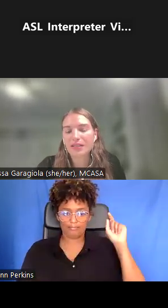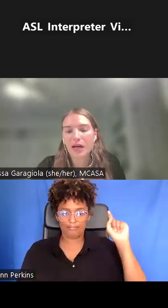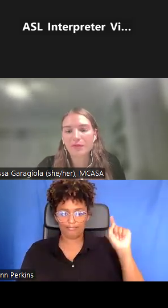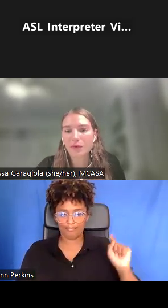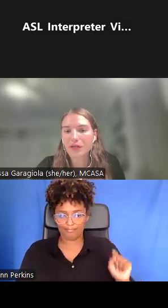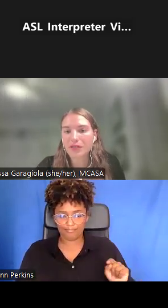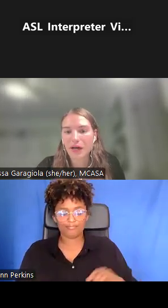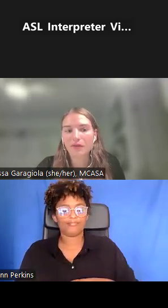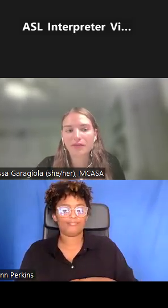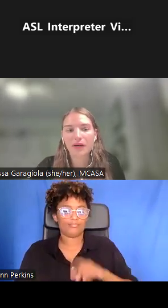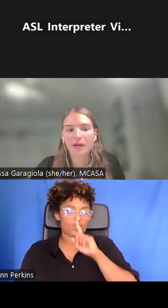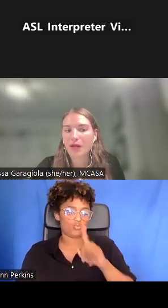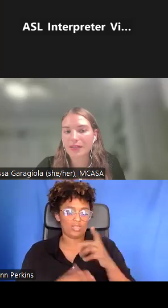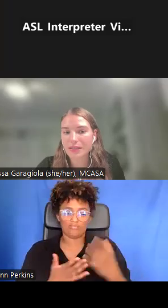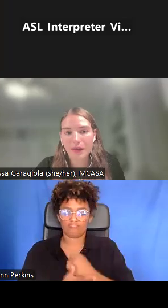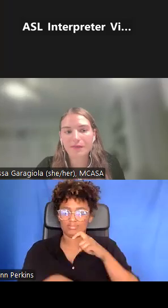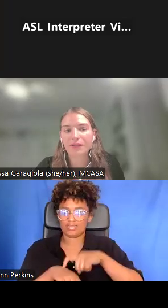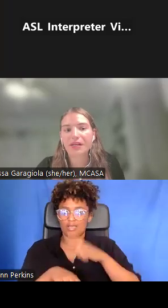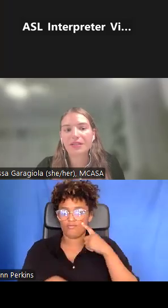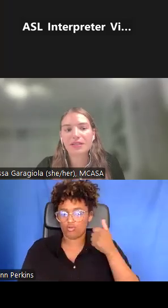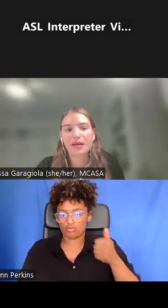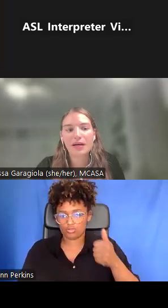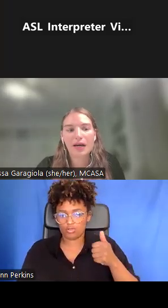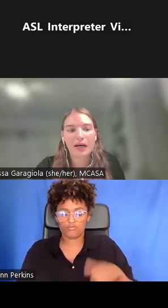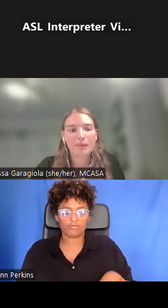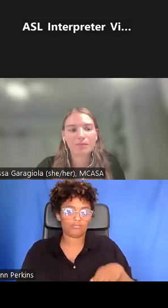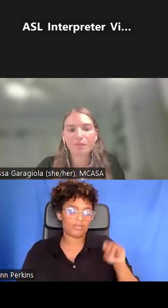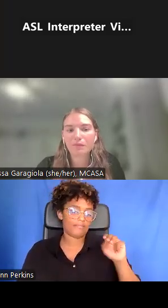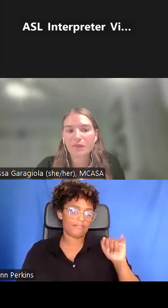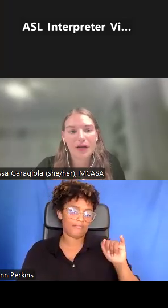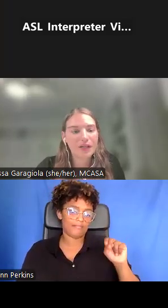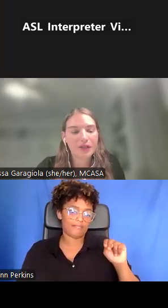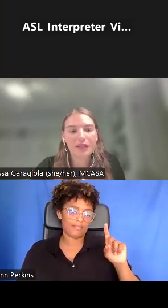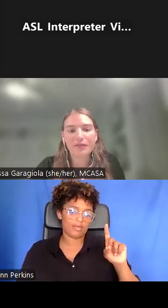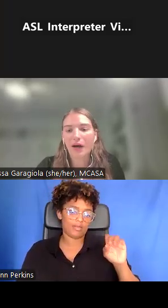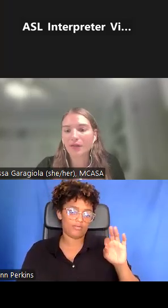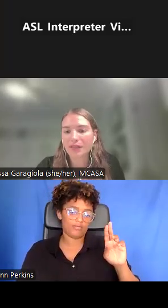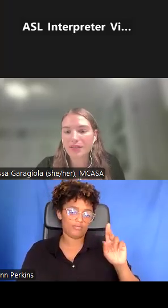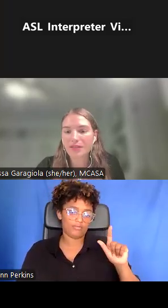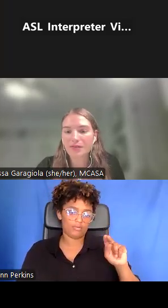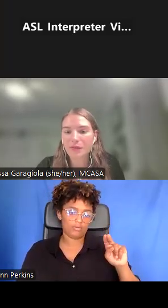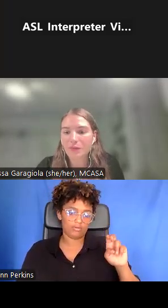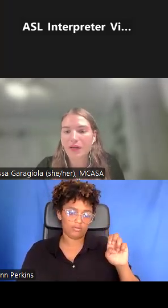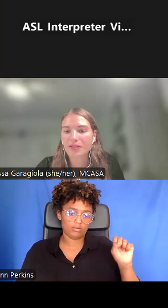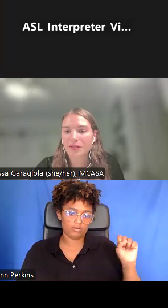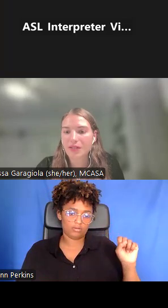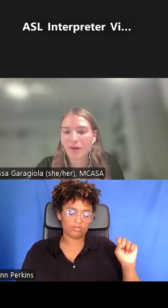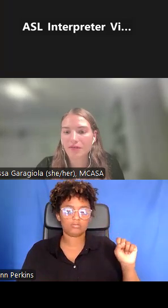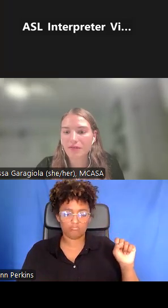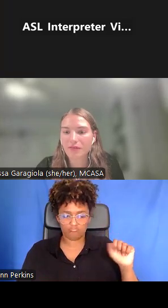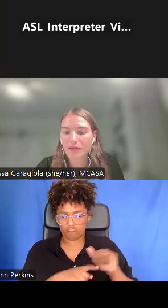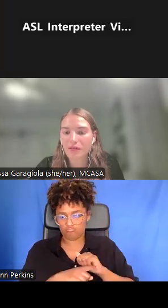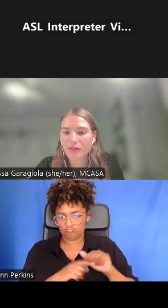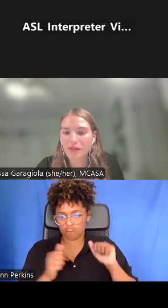taking that time for yourself, practicing mindfulness, um, finding creative outlets to express